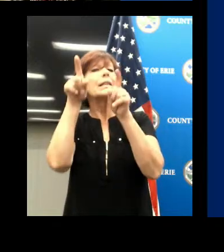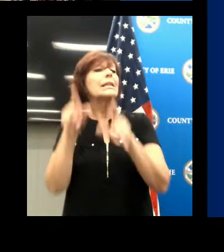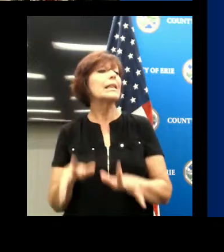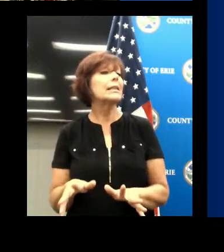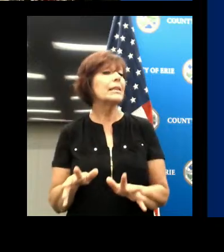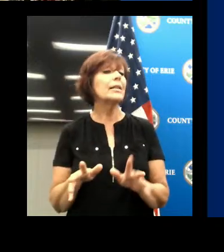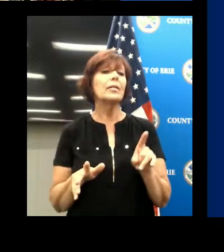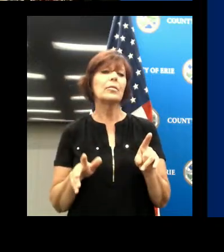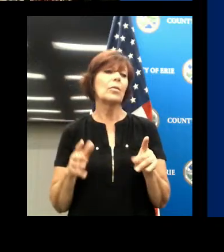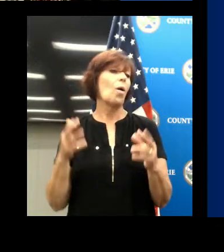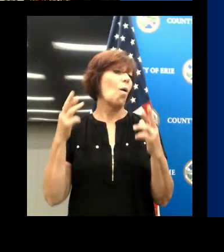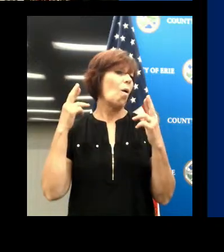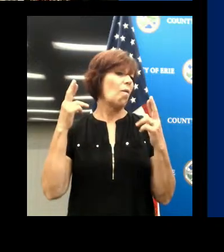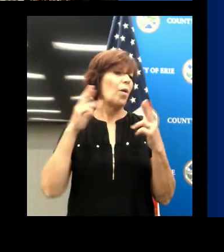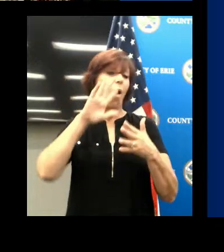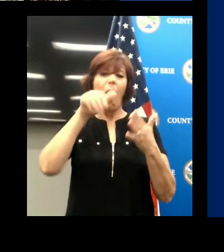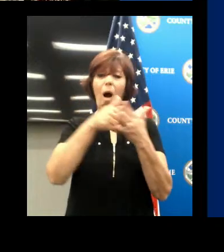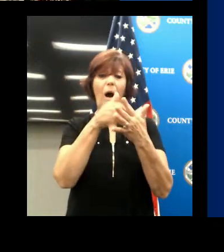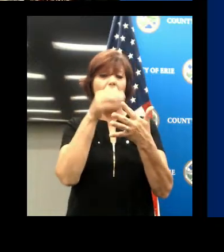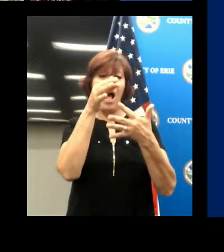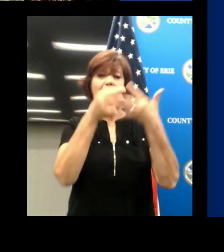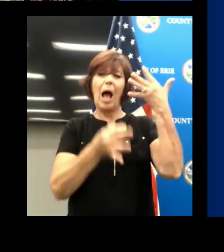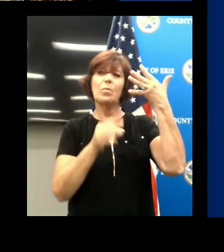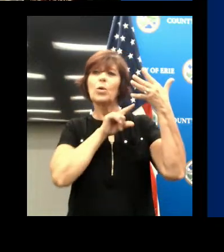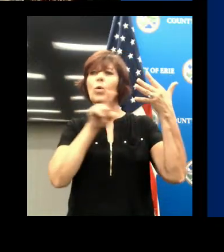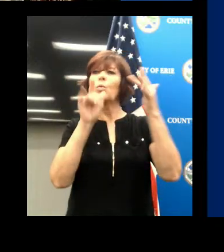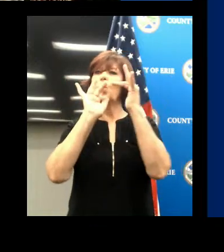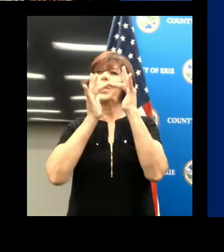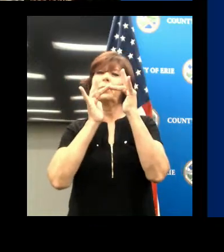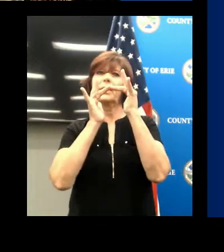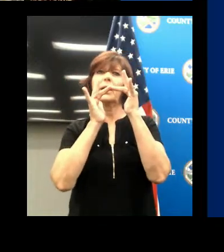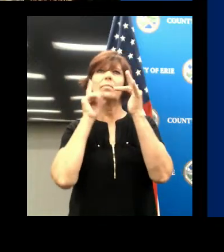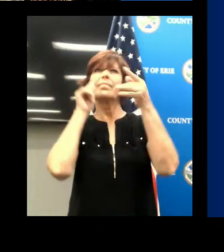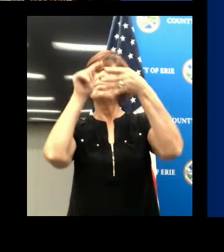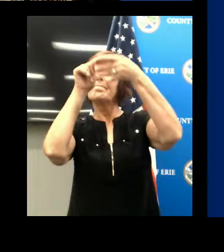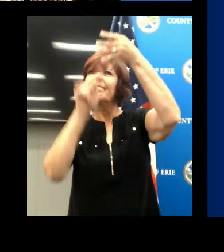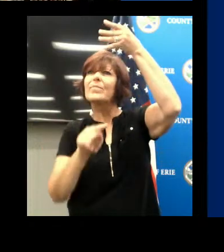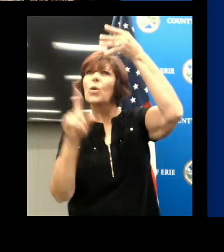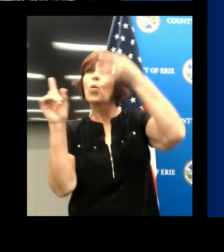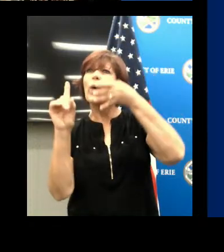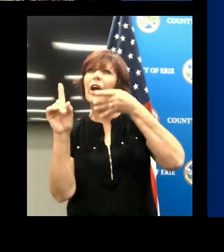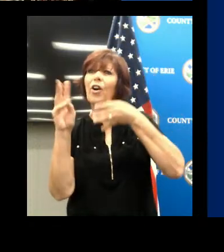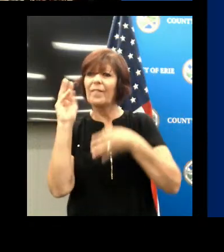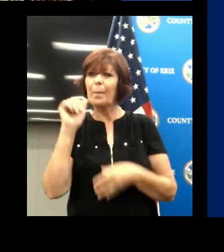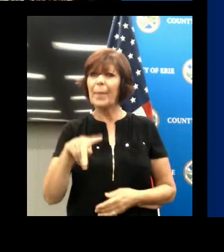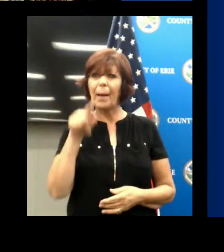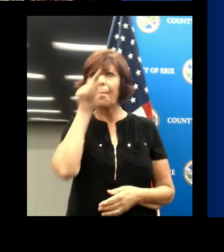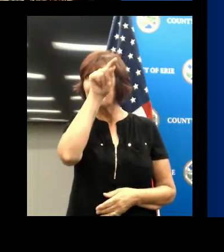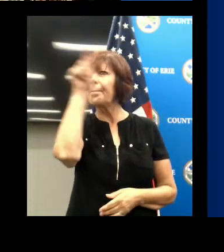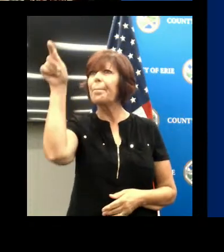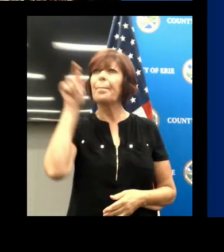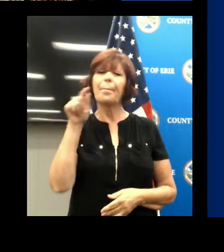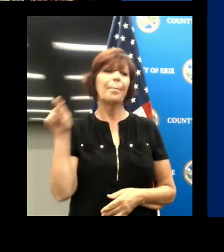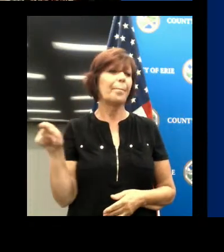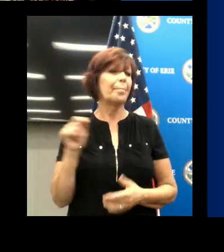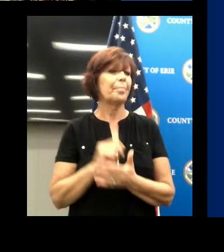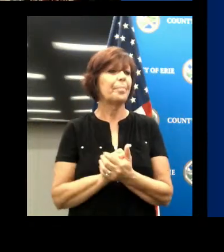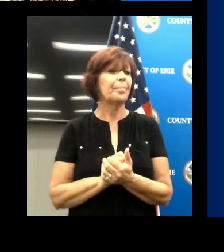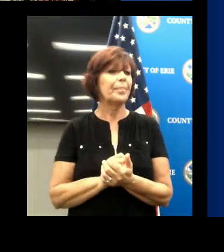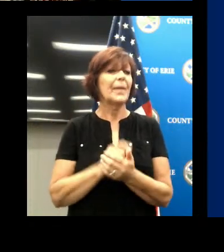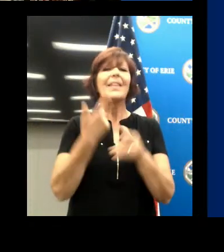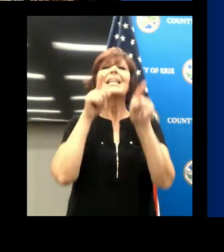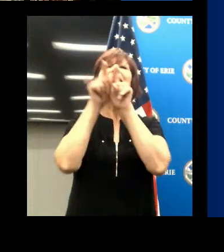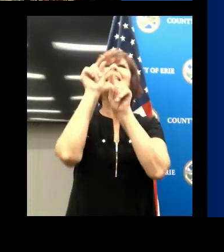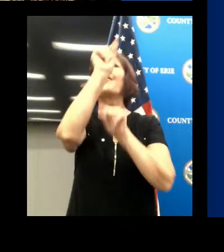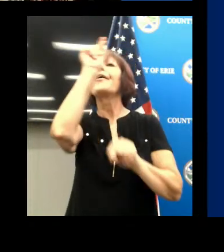have hopefully all the options on our Erie County website COVID test sites map. So each of the stars